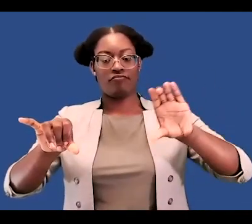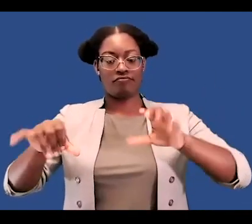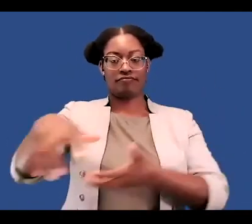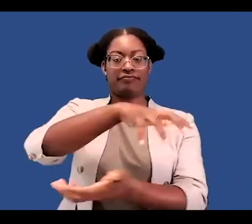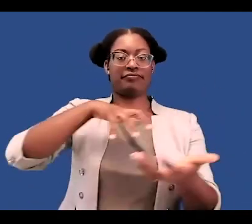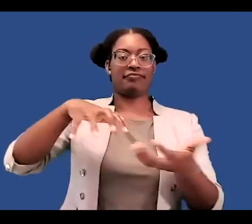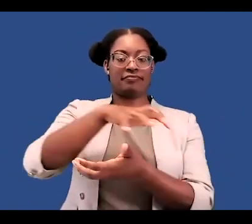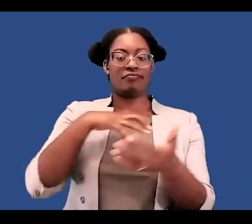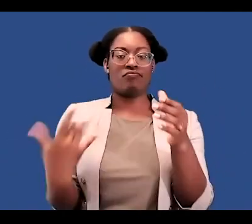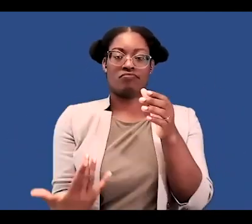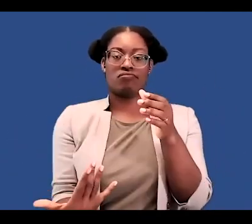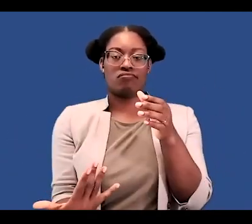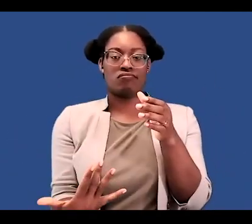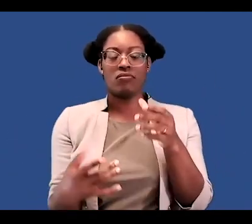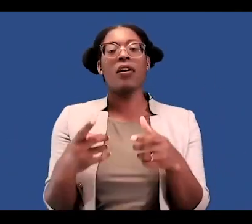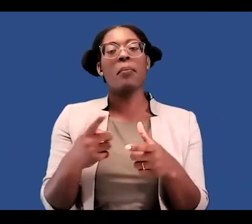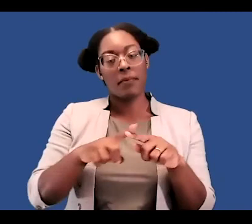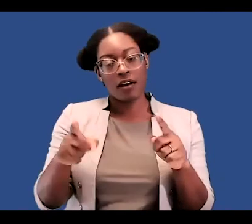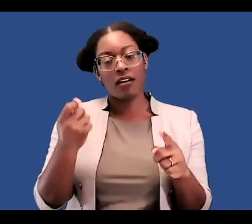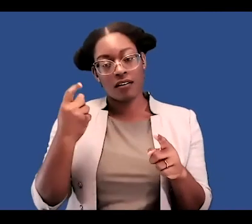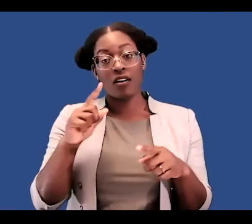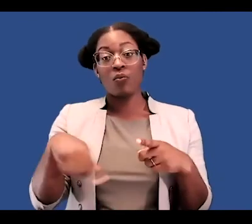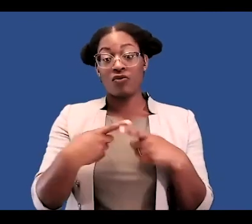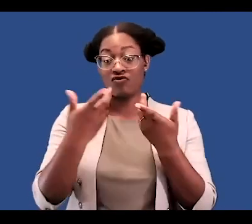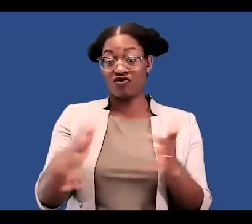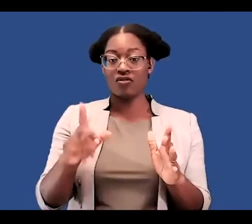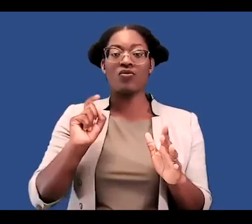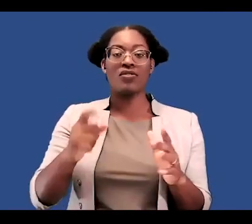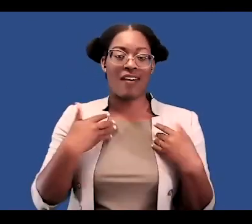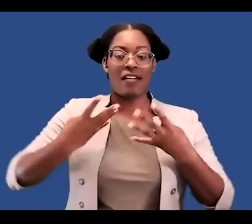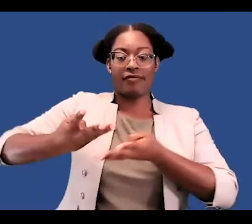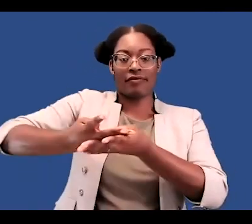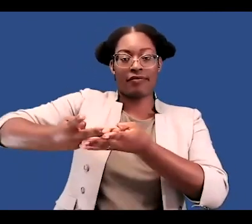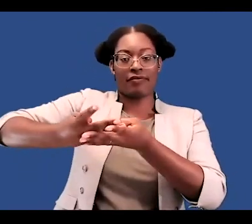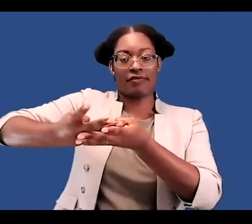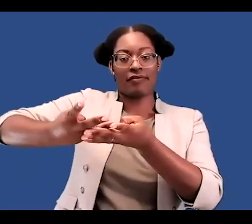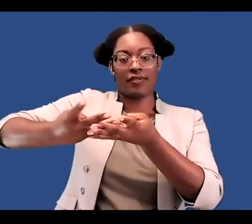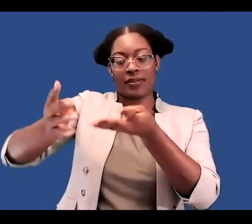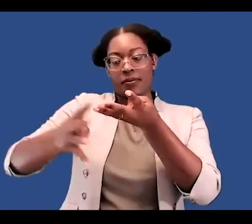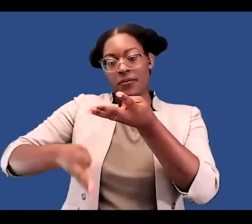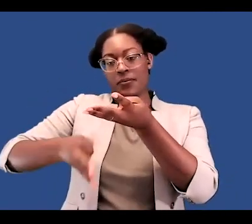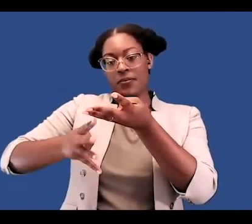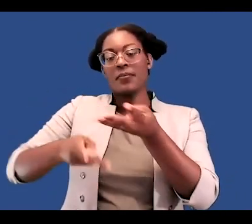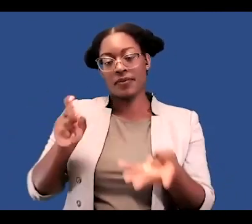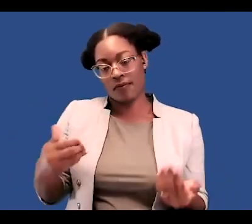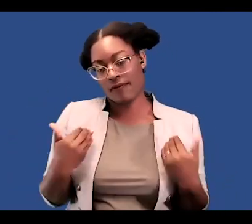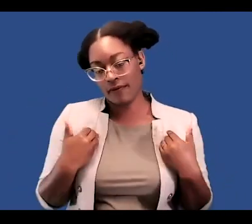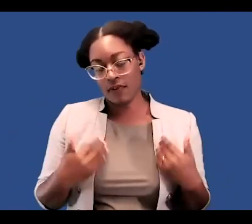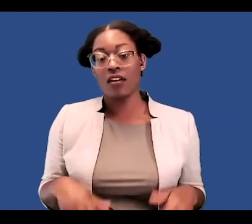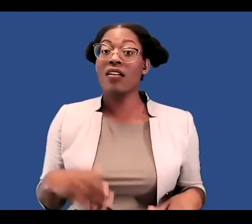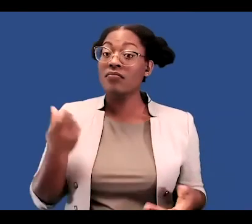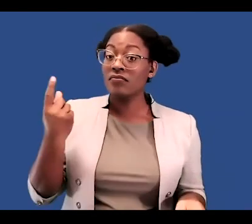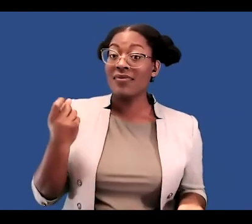Or you could just be cool and know how to pour off your liquid and not put any herbs in your cup. If the herbs do get in your cup, it's quite all right.